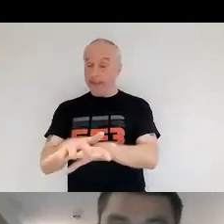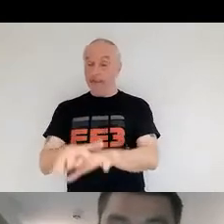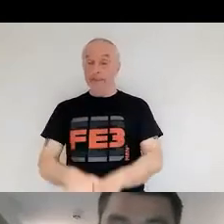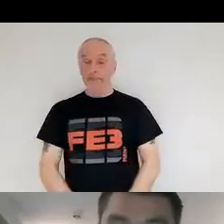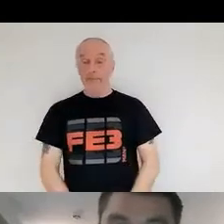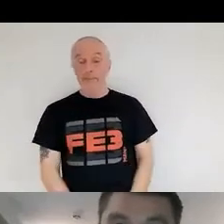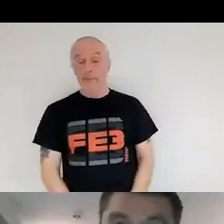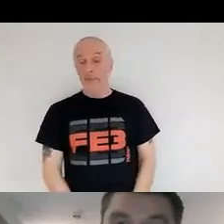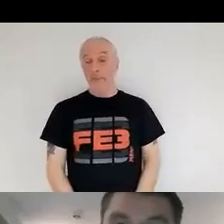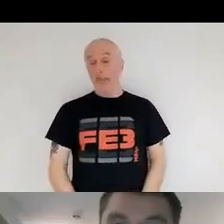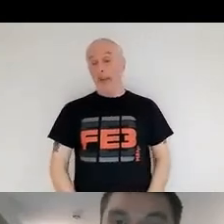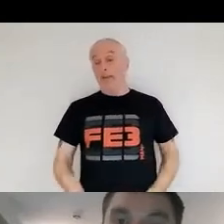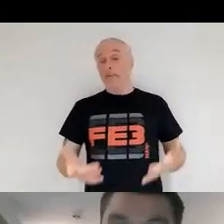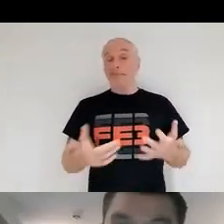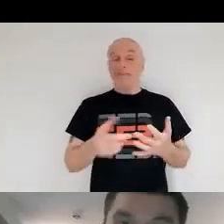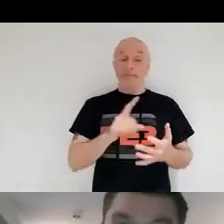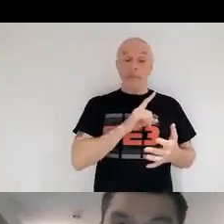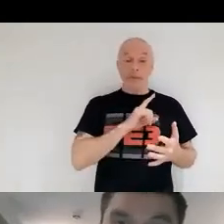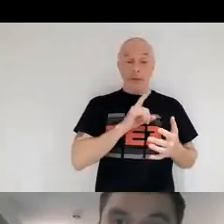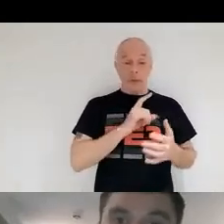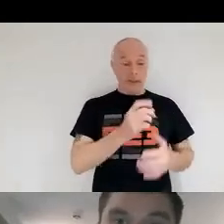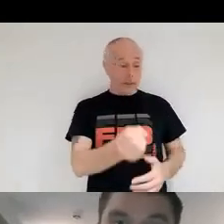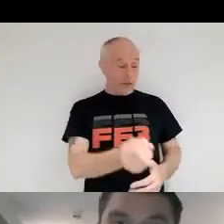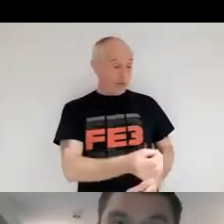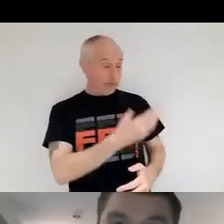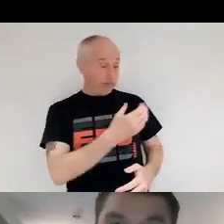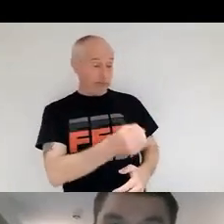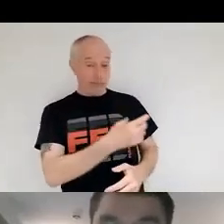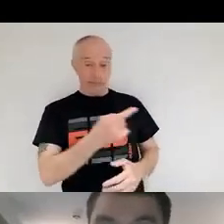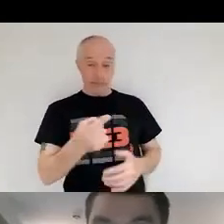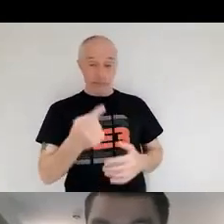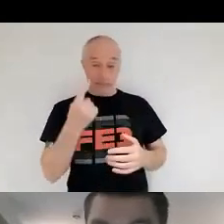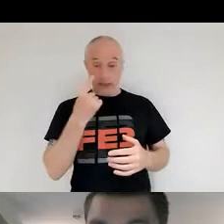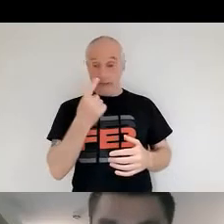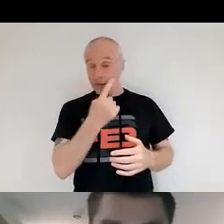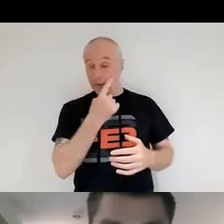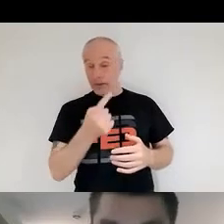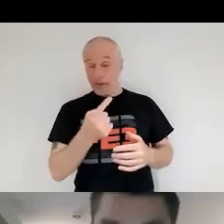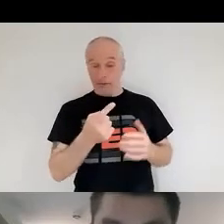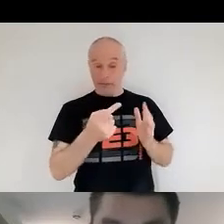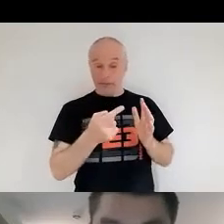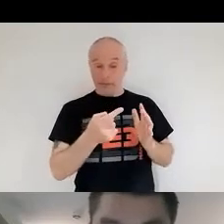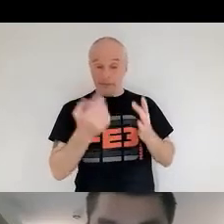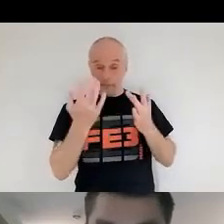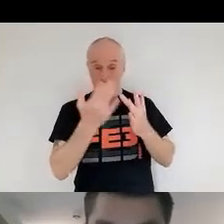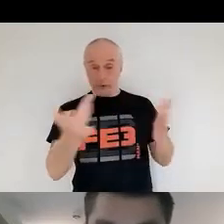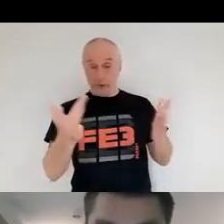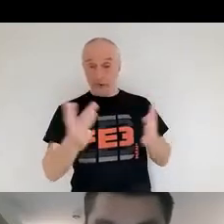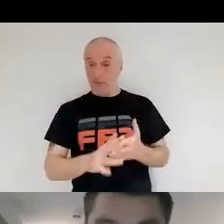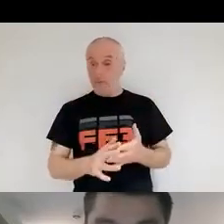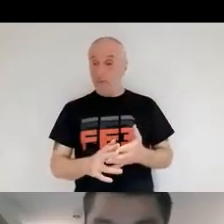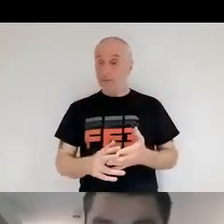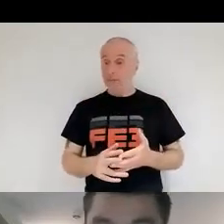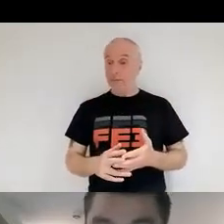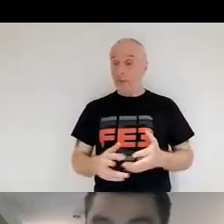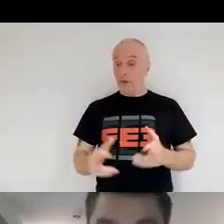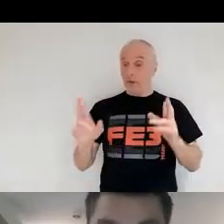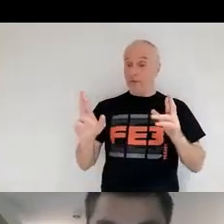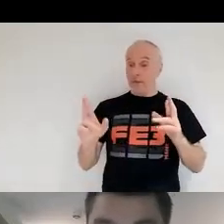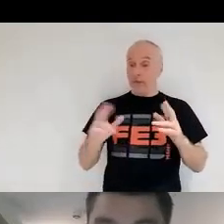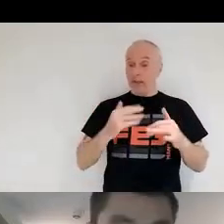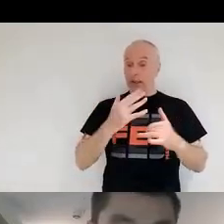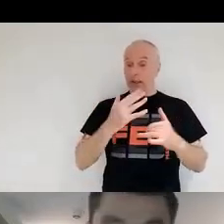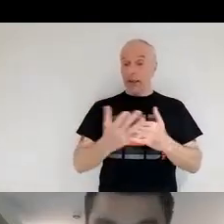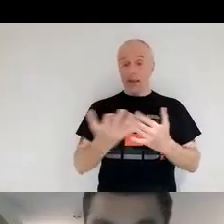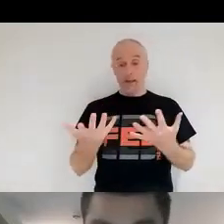over some sort of highlights of the evidence base, and hopefully we'll then get lots of questions from that. I'm very happy